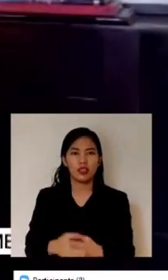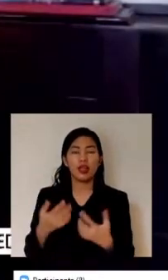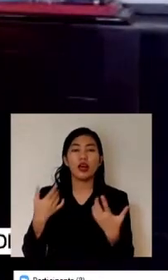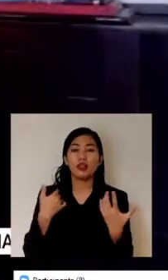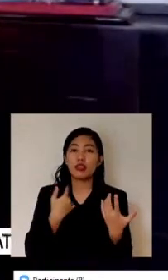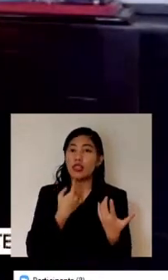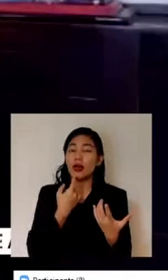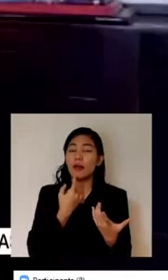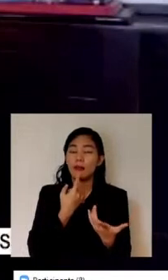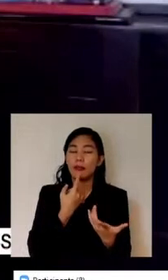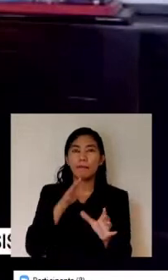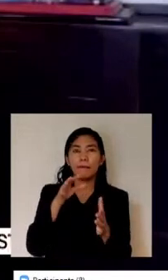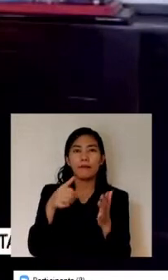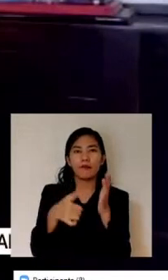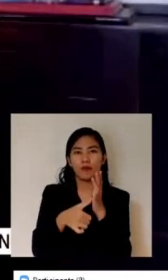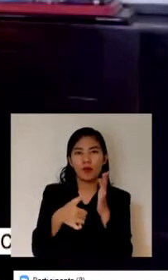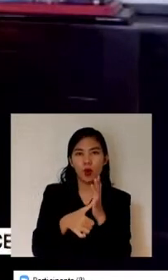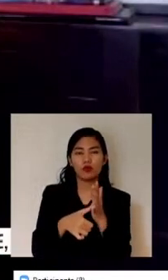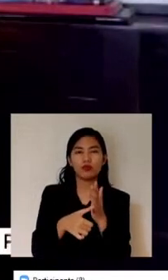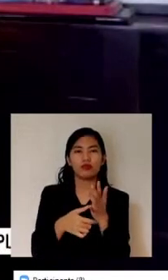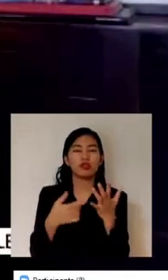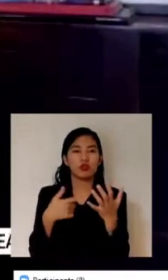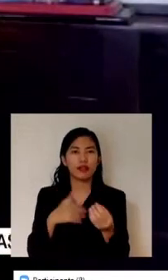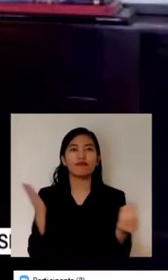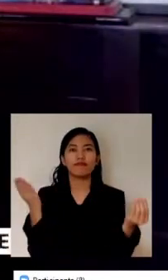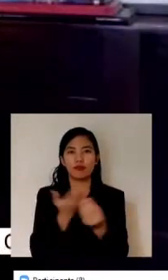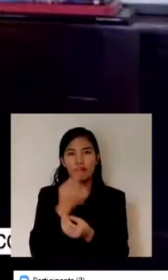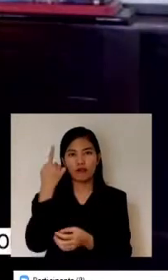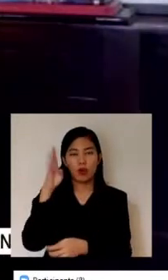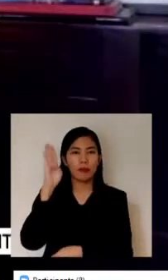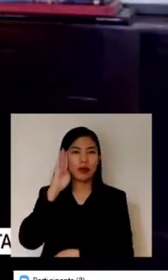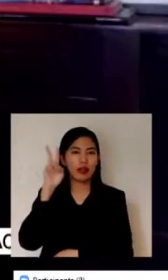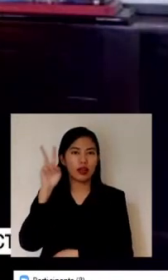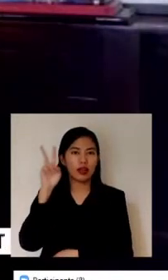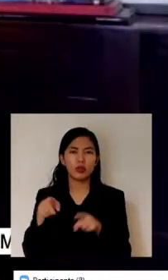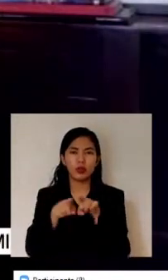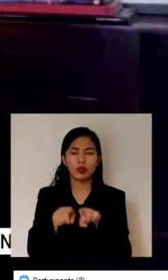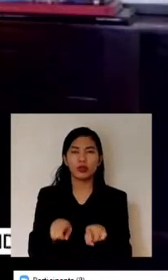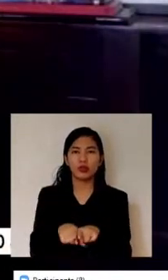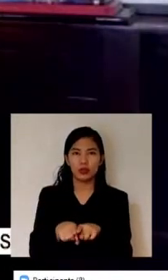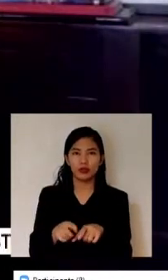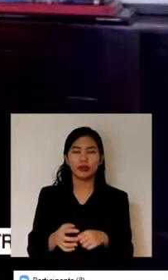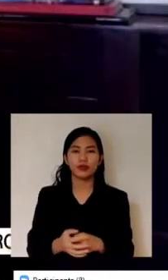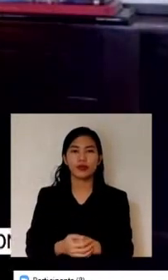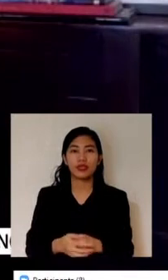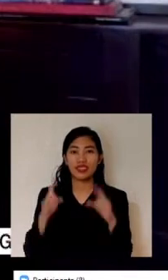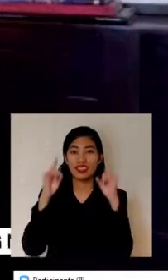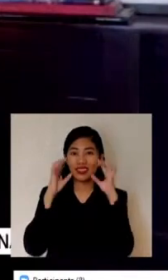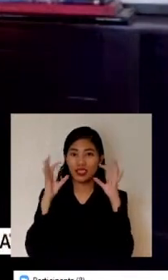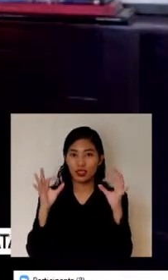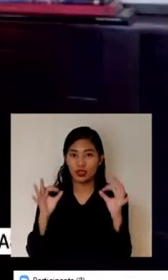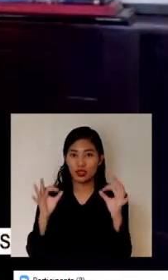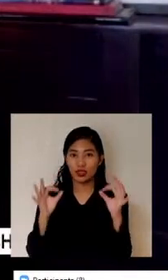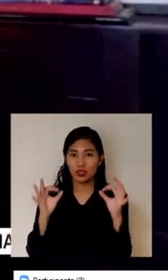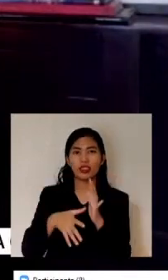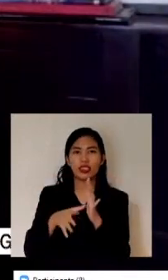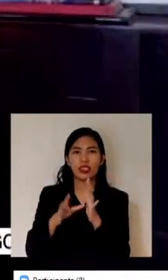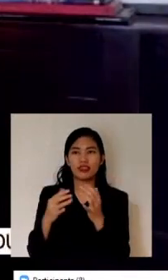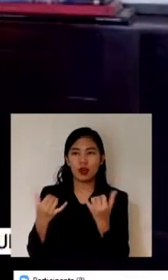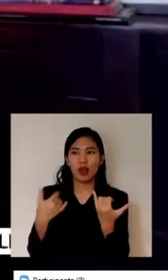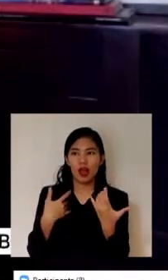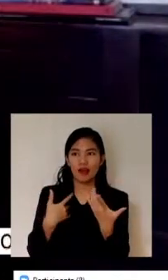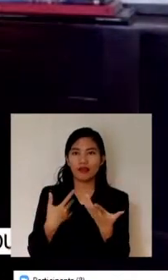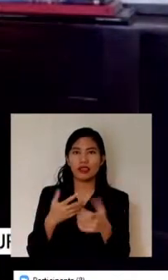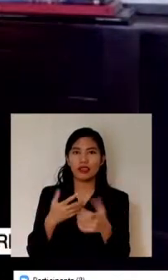race. Guanzon adds, the much-anticipated decision of the poll body's first division on the case is under pressure from